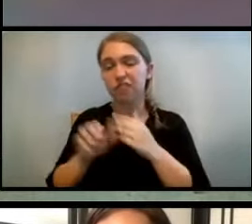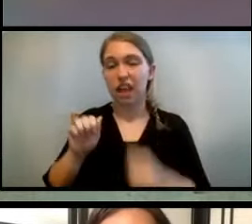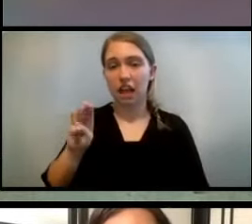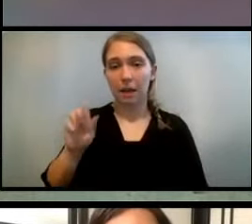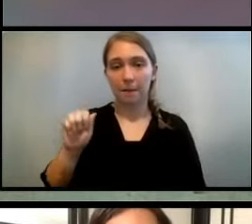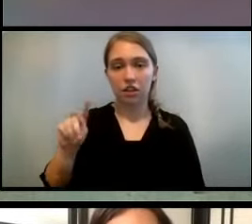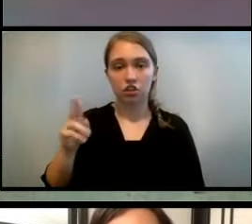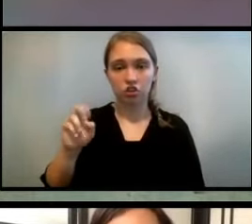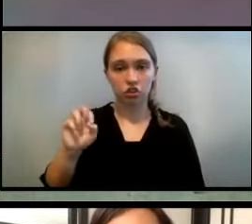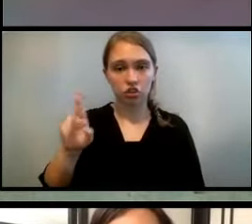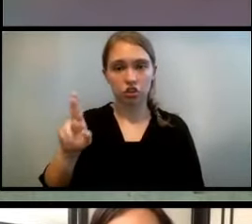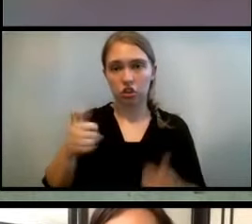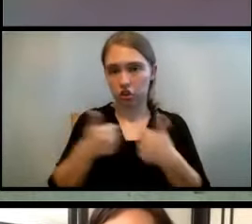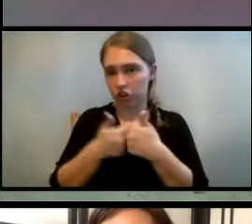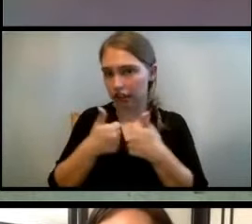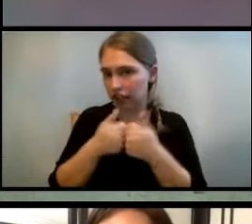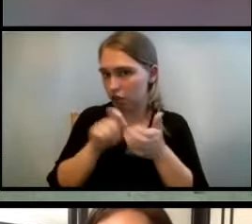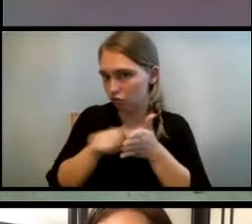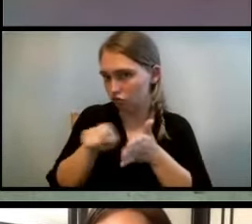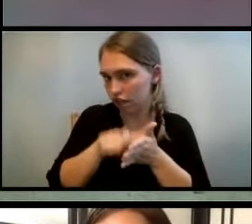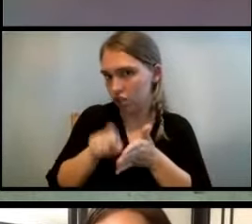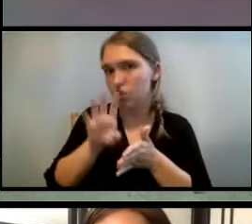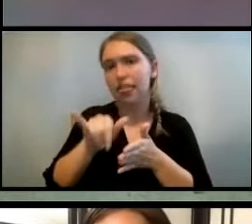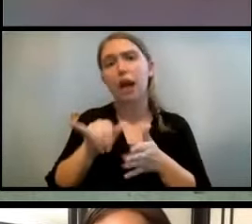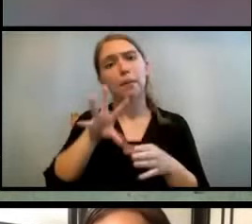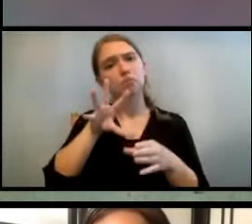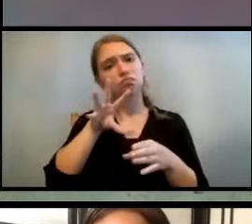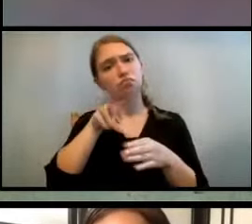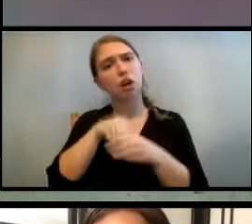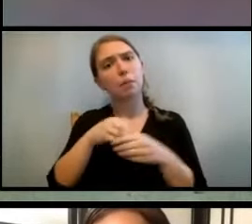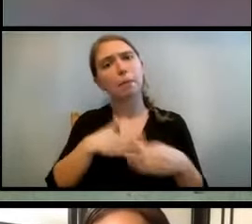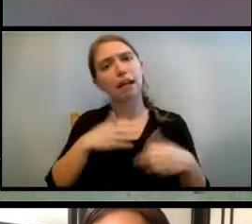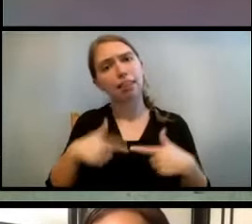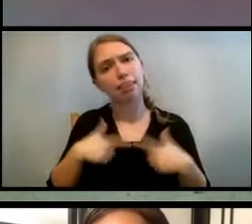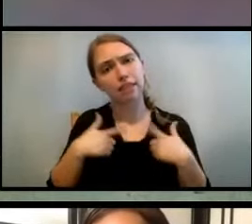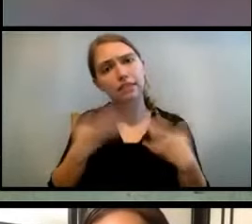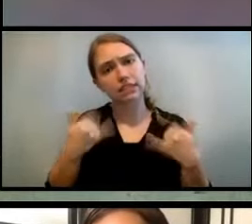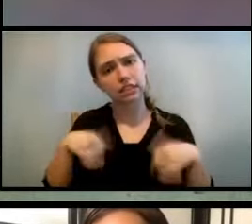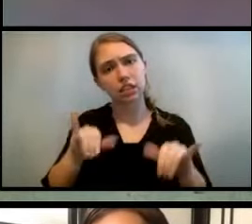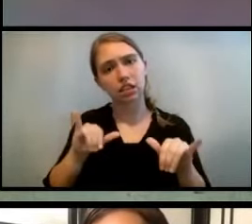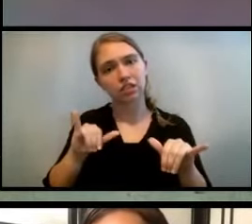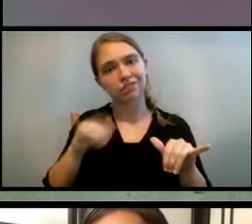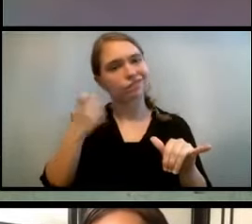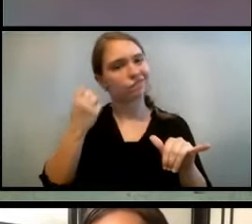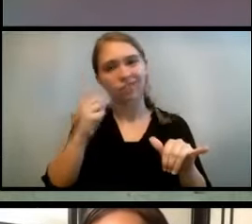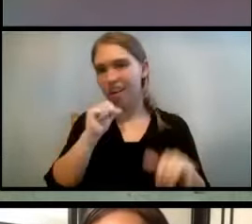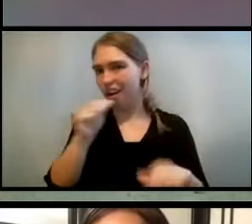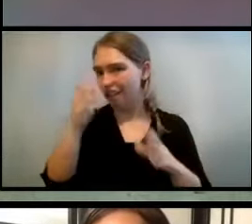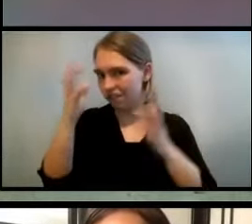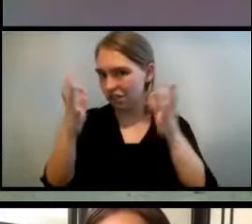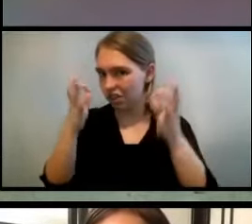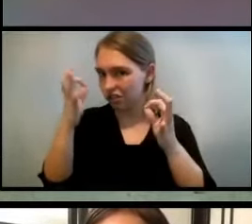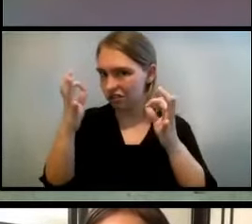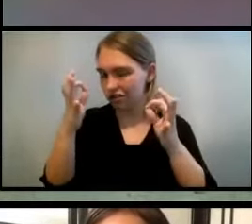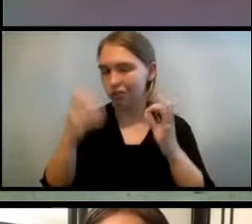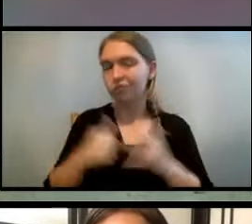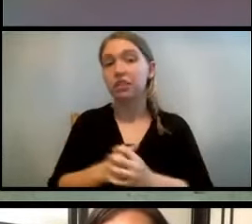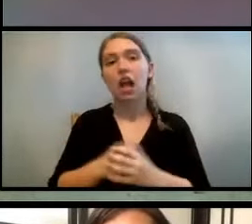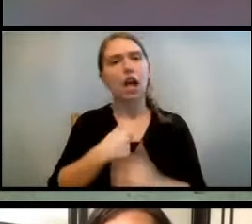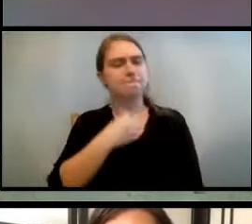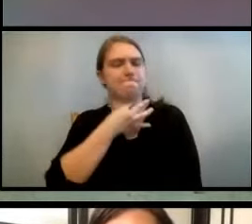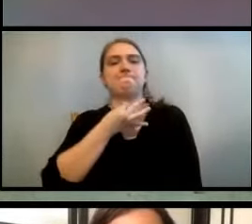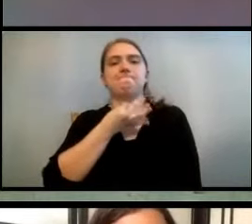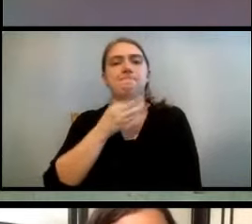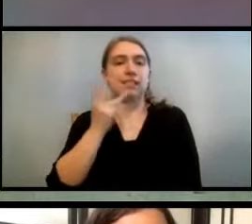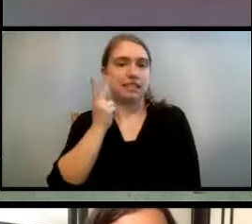sort of mindset is still very much a part of my life. Just not fiction writing. And I'm very curious to see, you know,